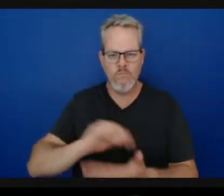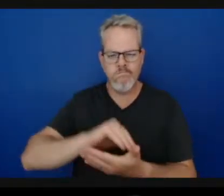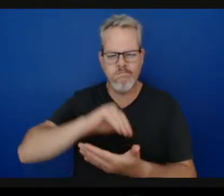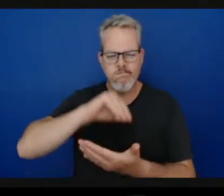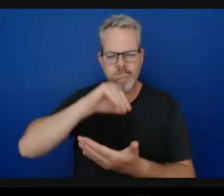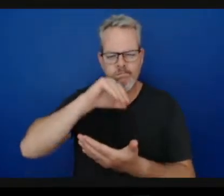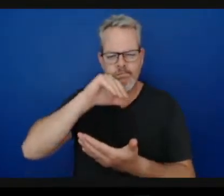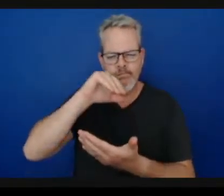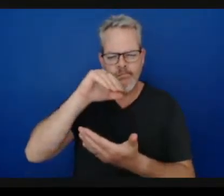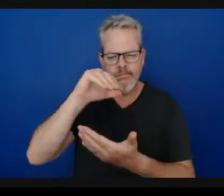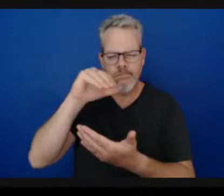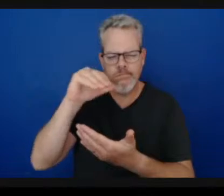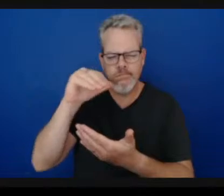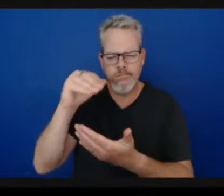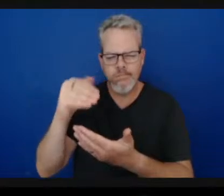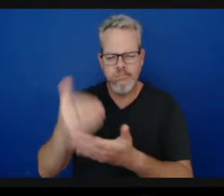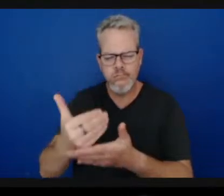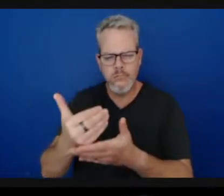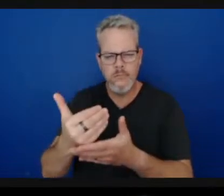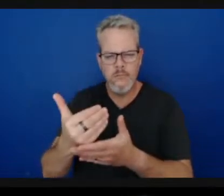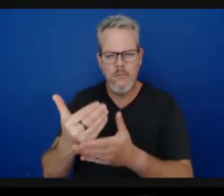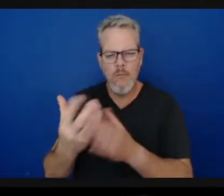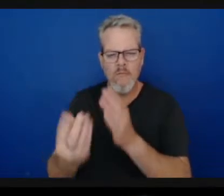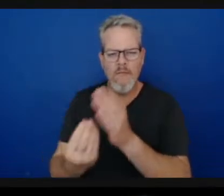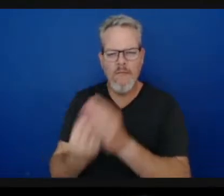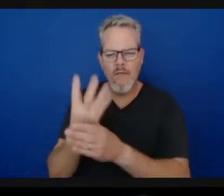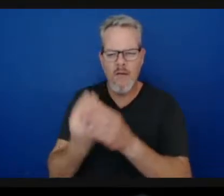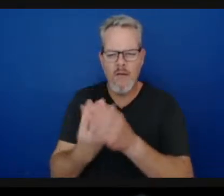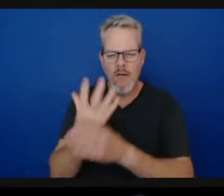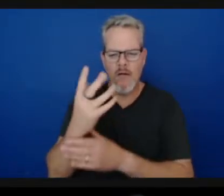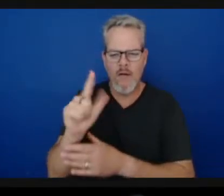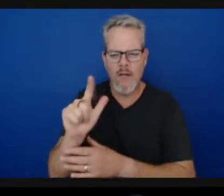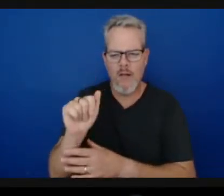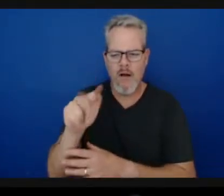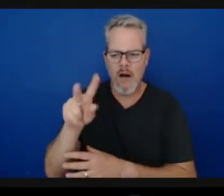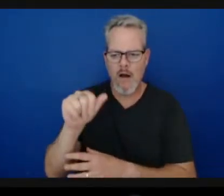2 main fissures.